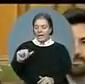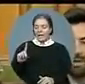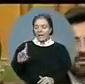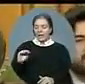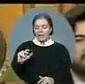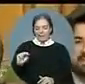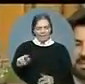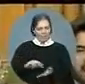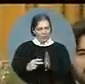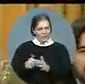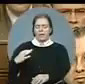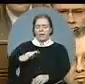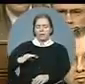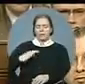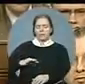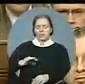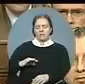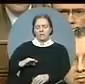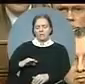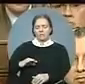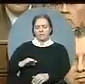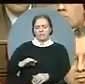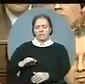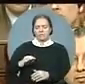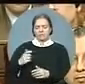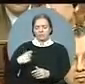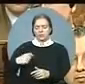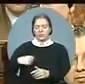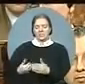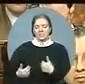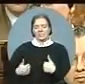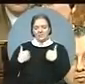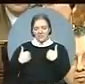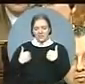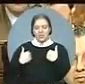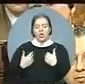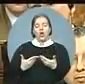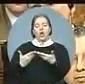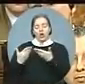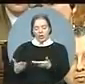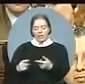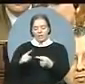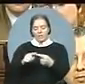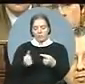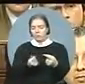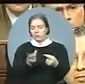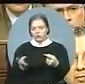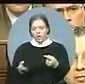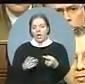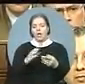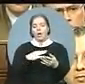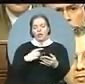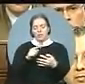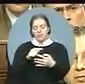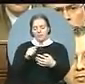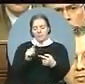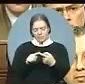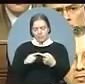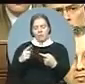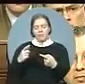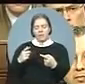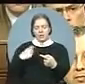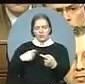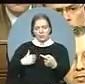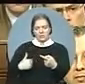candidate is lying? Obviously, these men were in positions of power. Why did the Prime Minister send